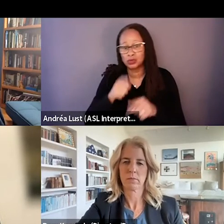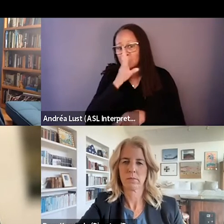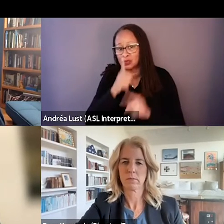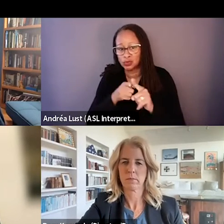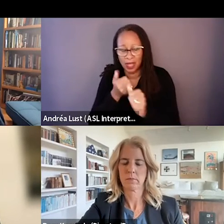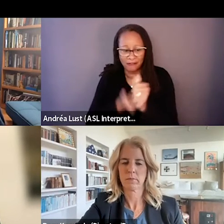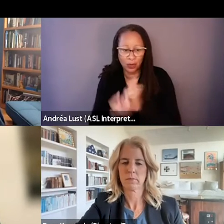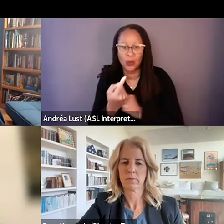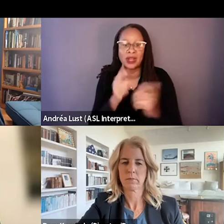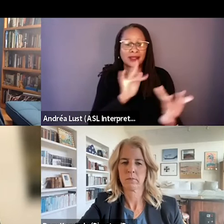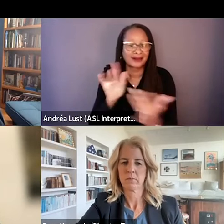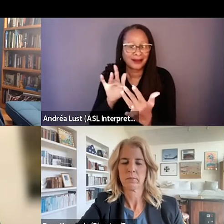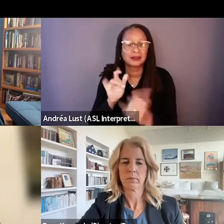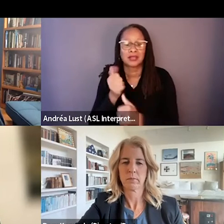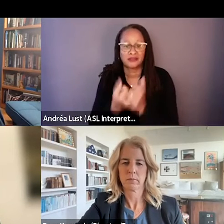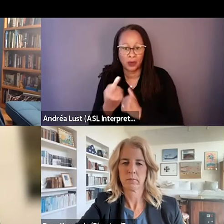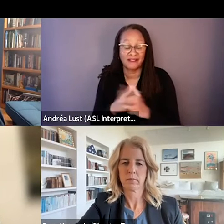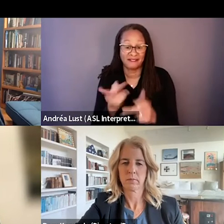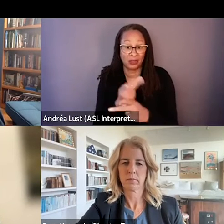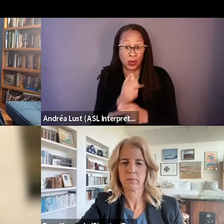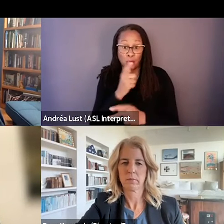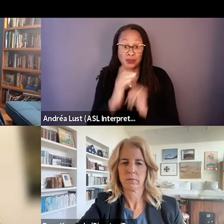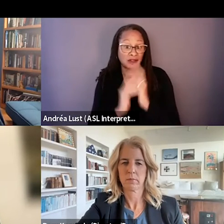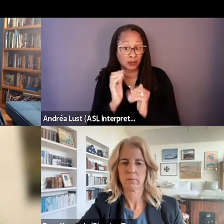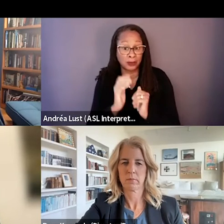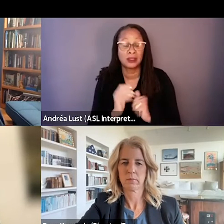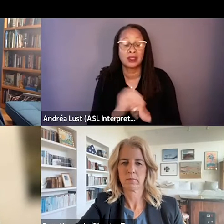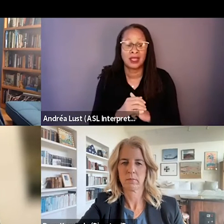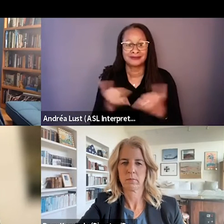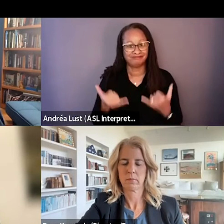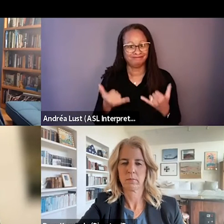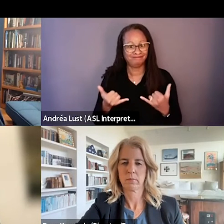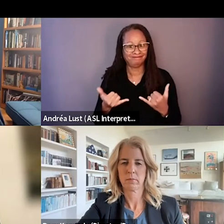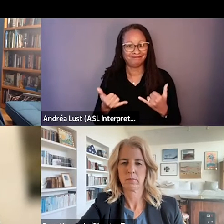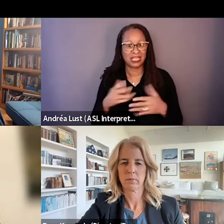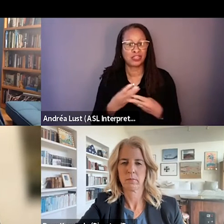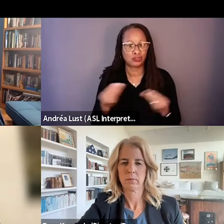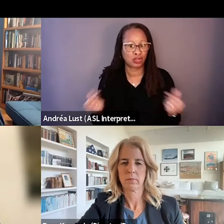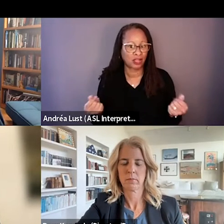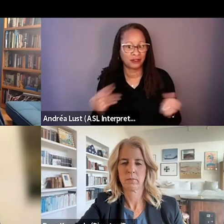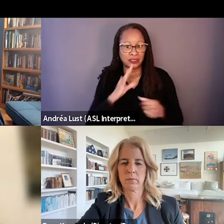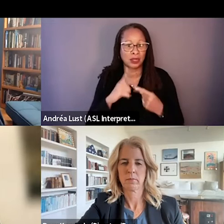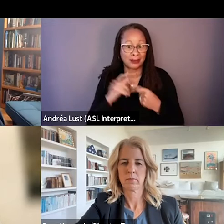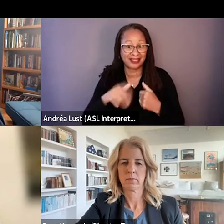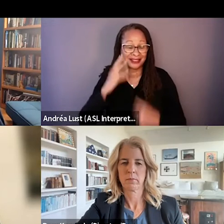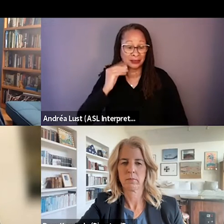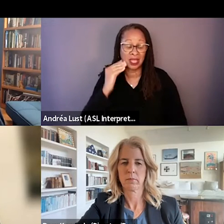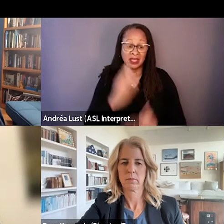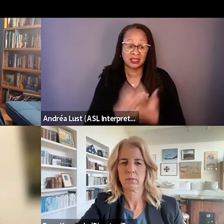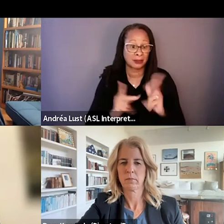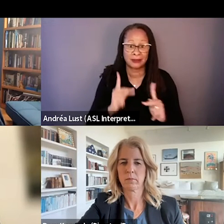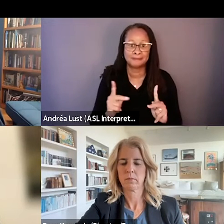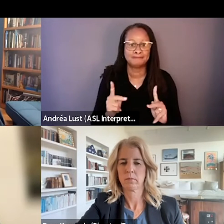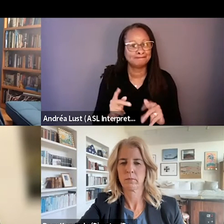or reach out to everybody, figure out who was comfortable at this stage in their recovery talking about this experience. Some people